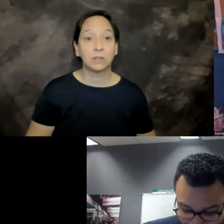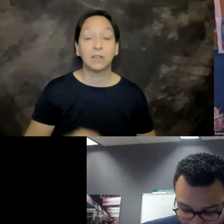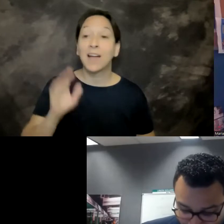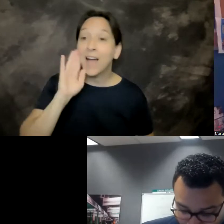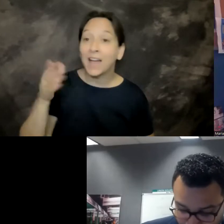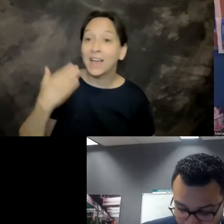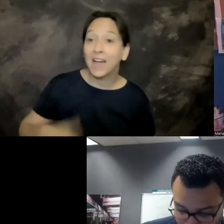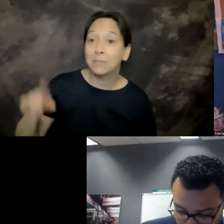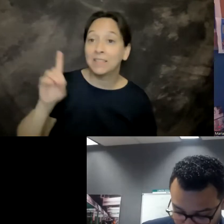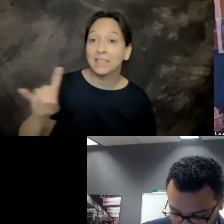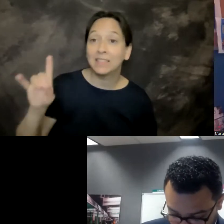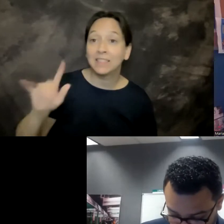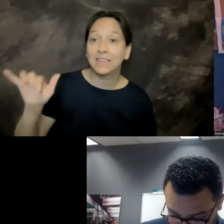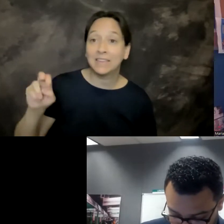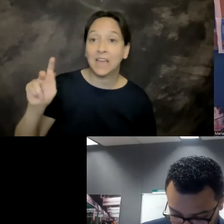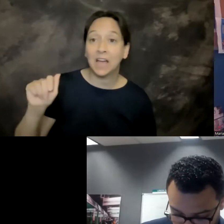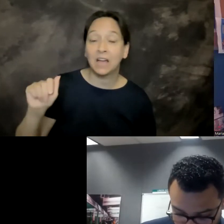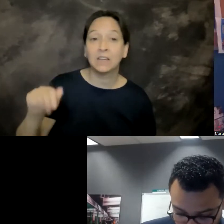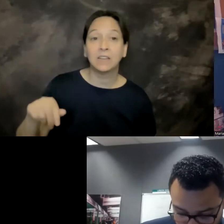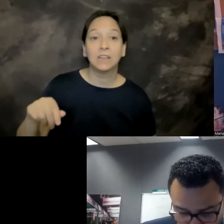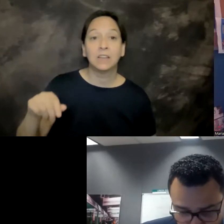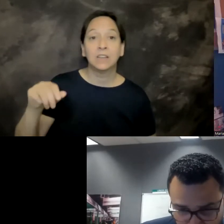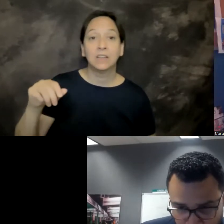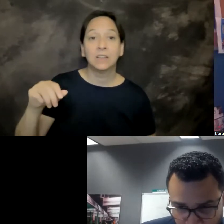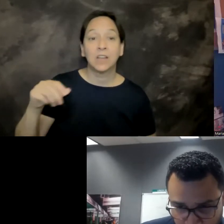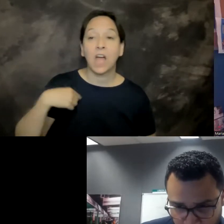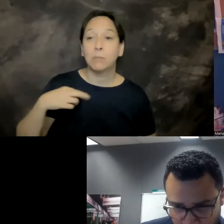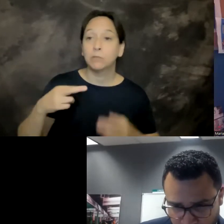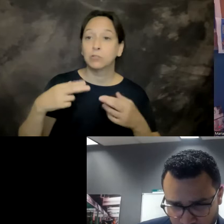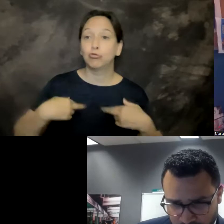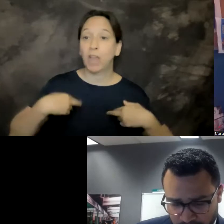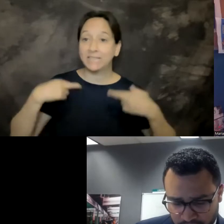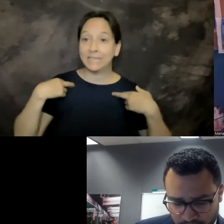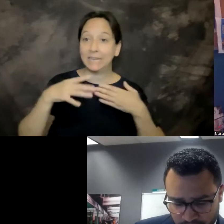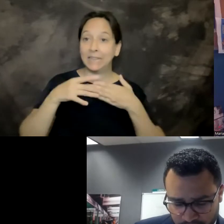Lydia Deloney. I am one of the resident leaders here for